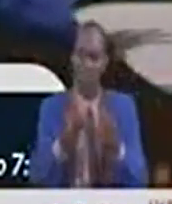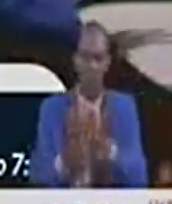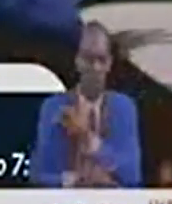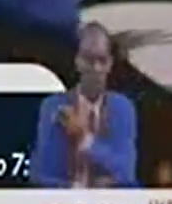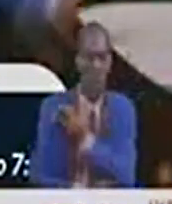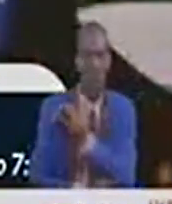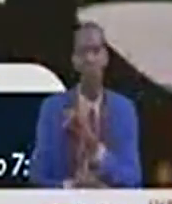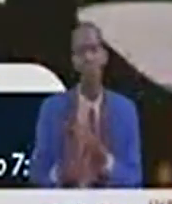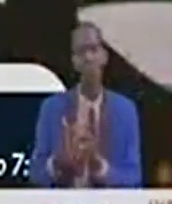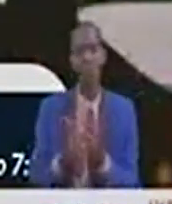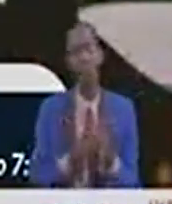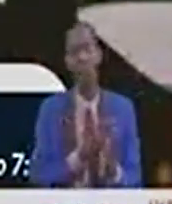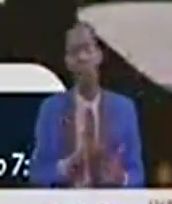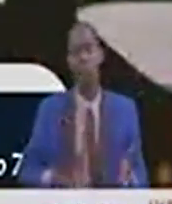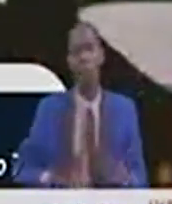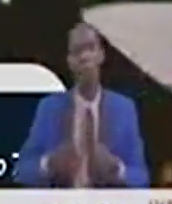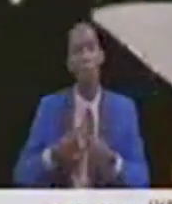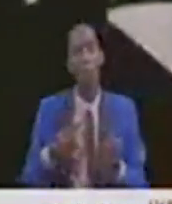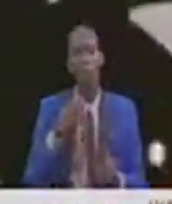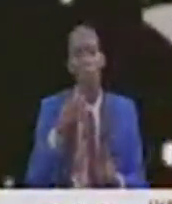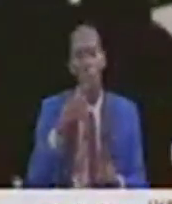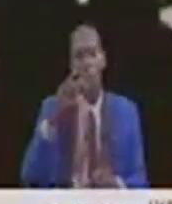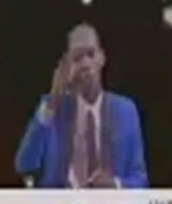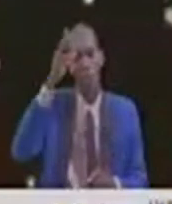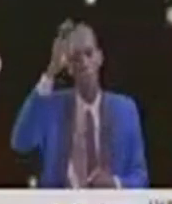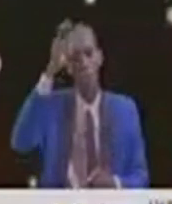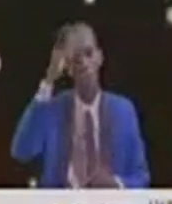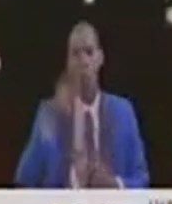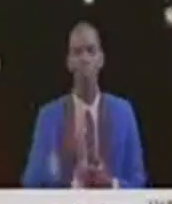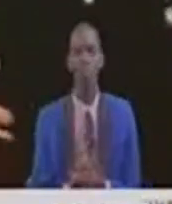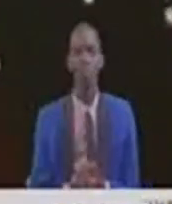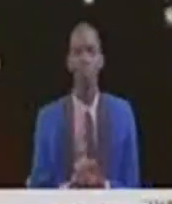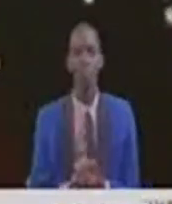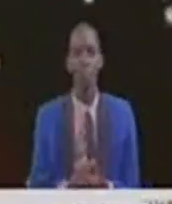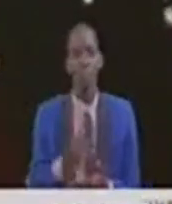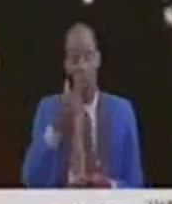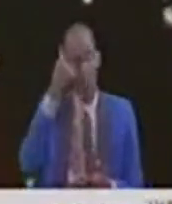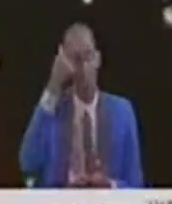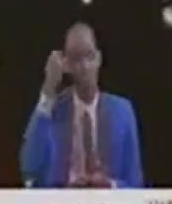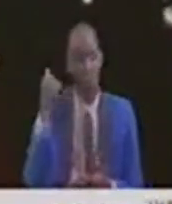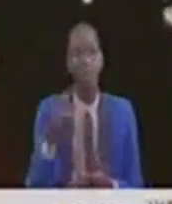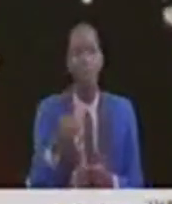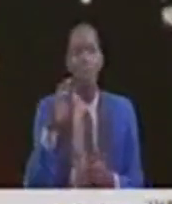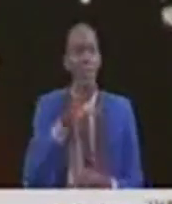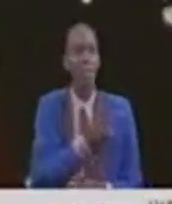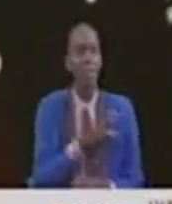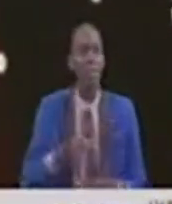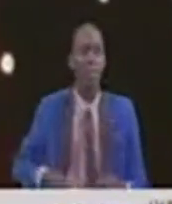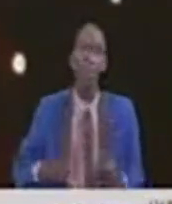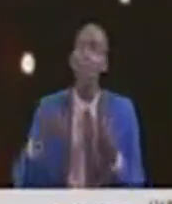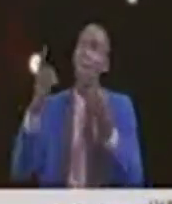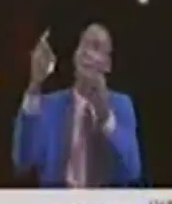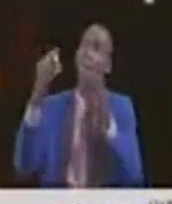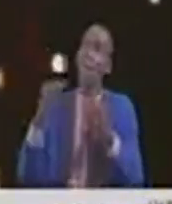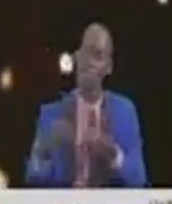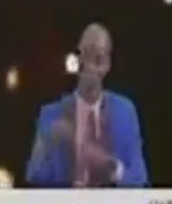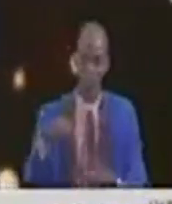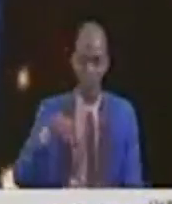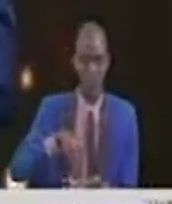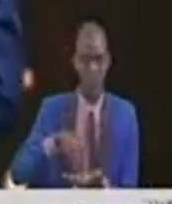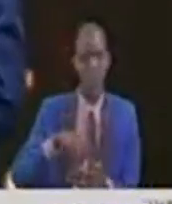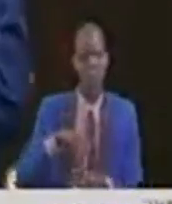the devil, because Christ came to this world to save. He came to this world so that He will recover